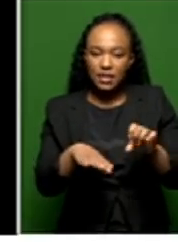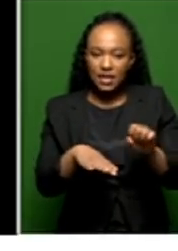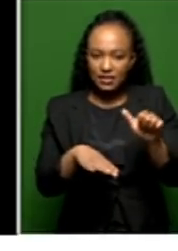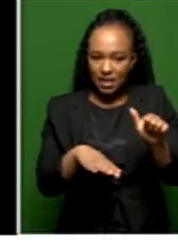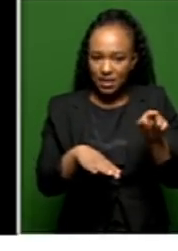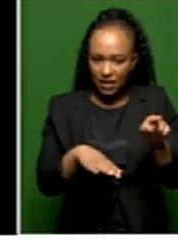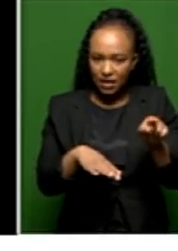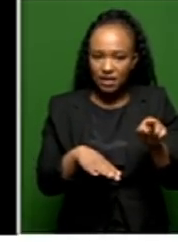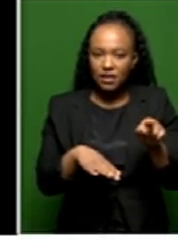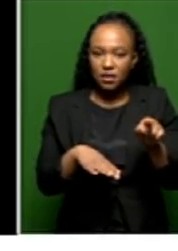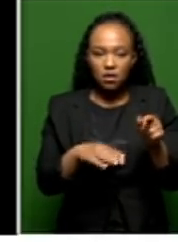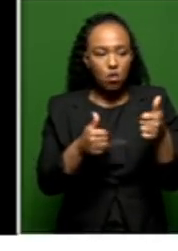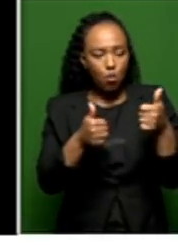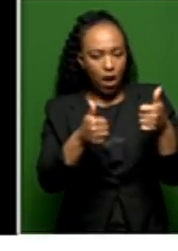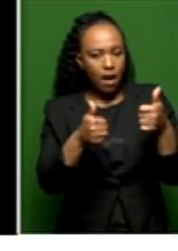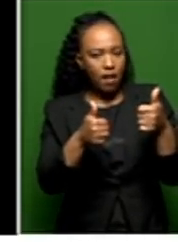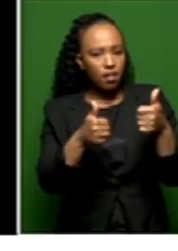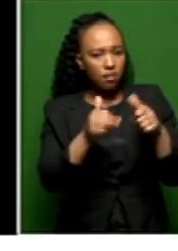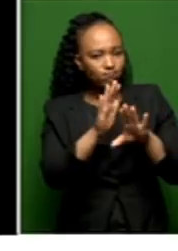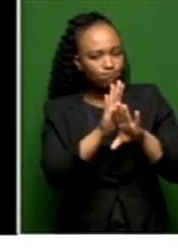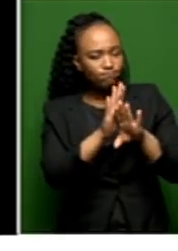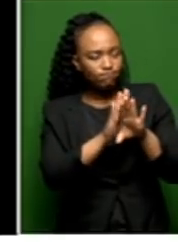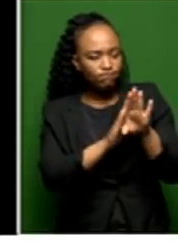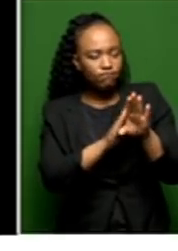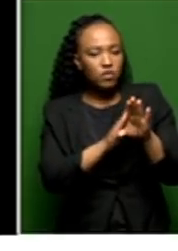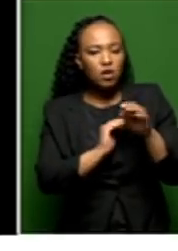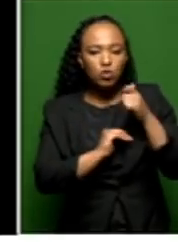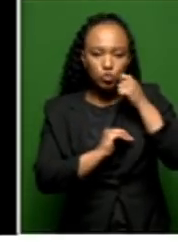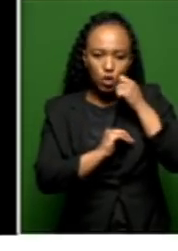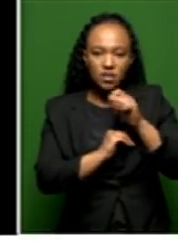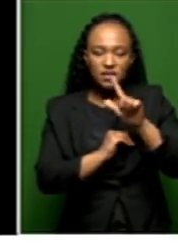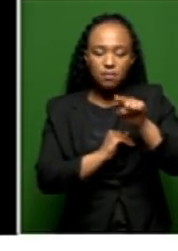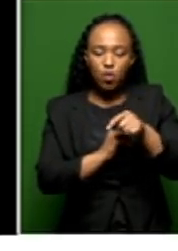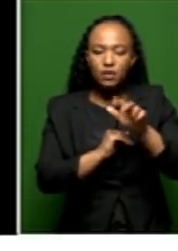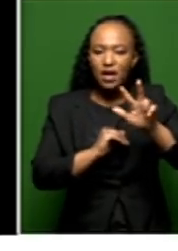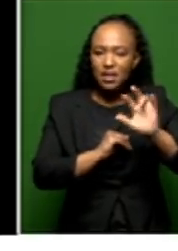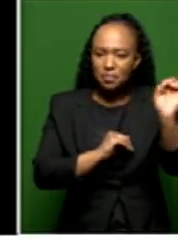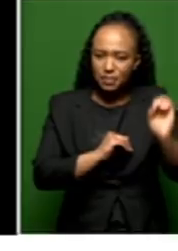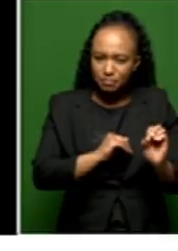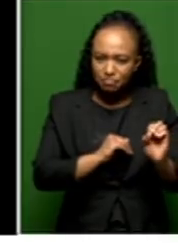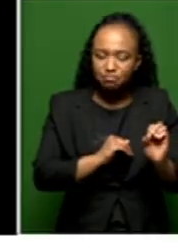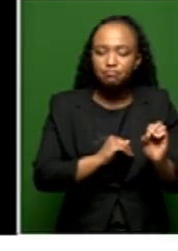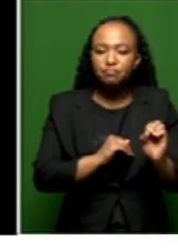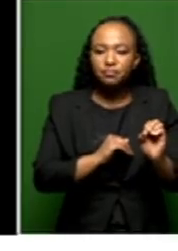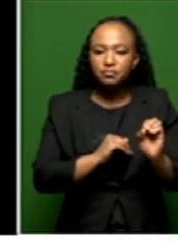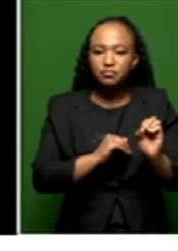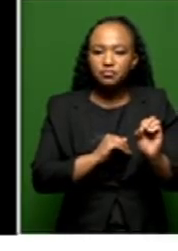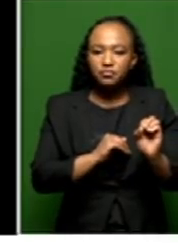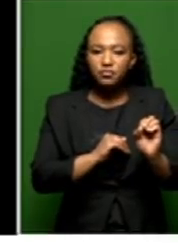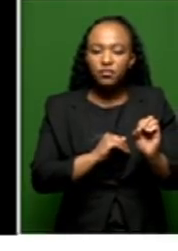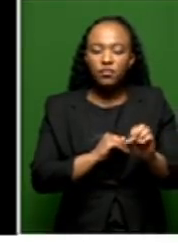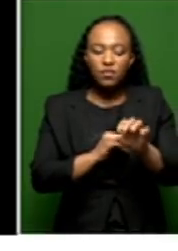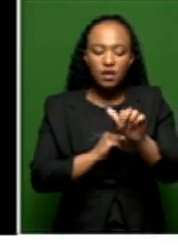SA, they are doing well in Tshwane as well, with 7.8%, and